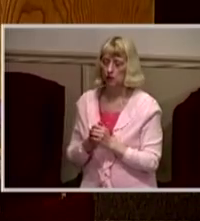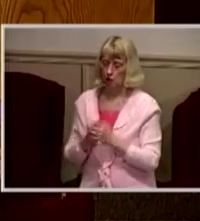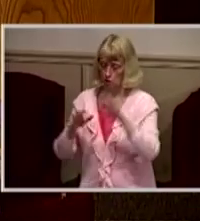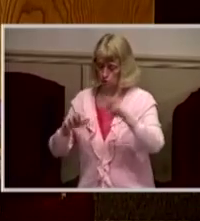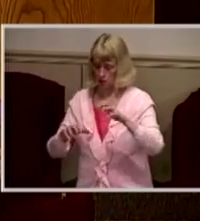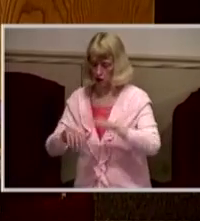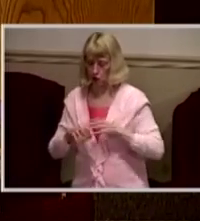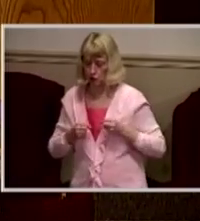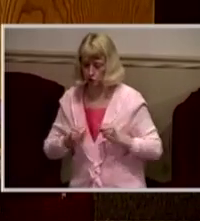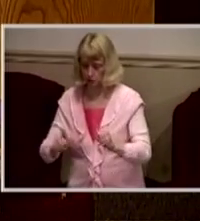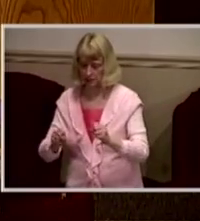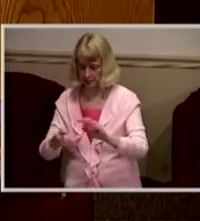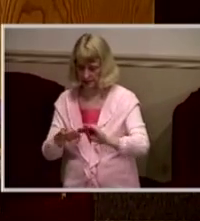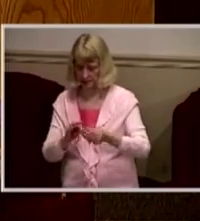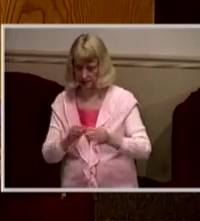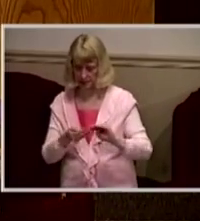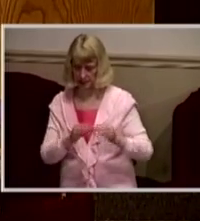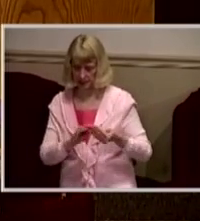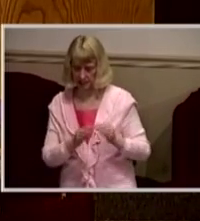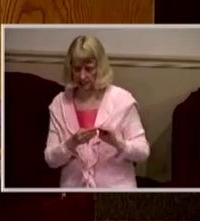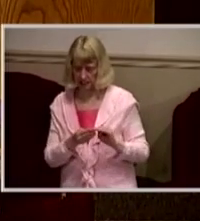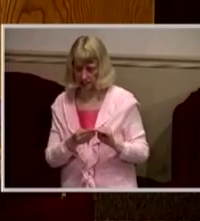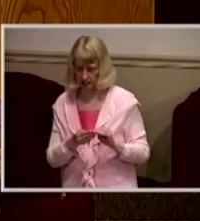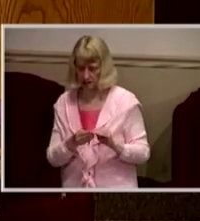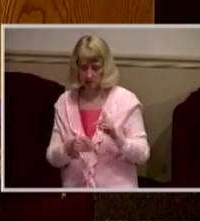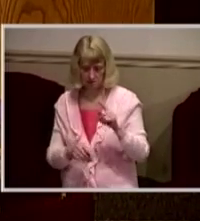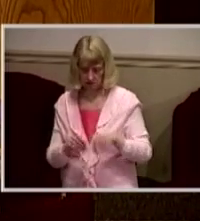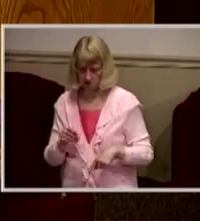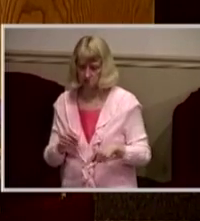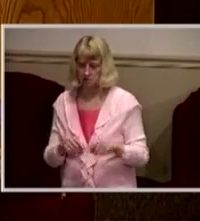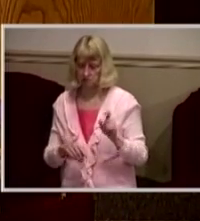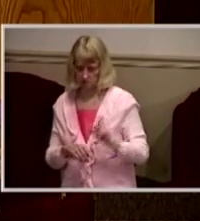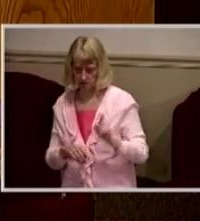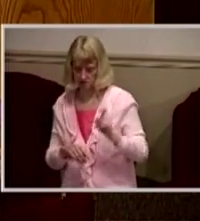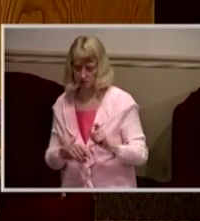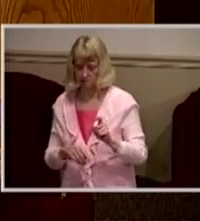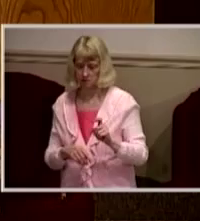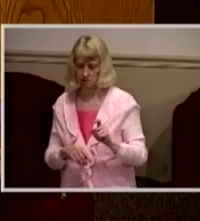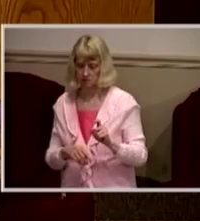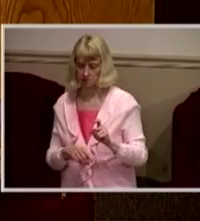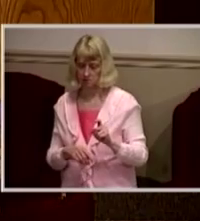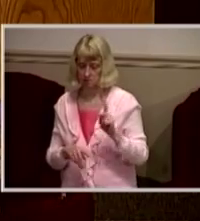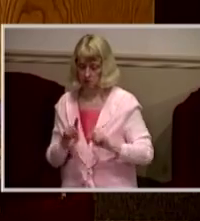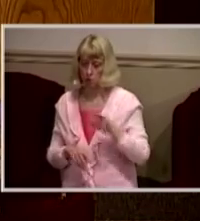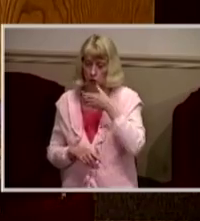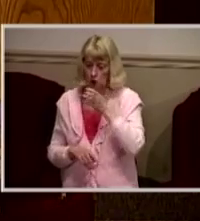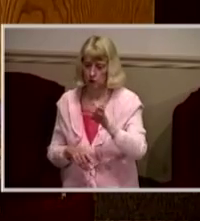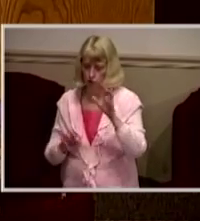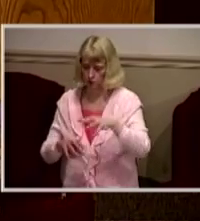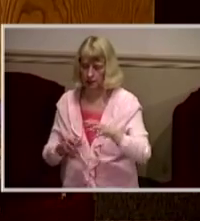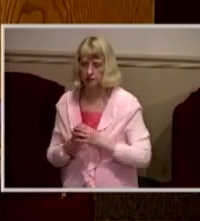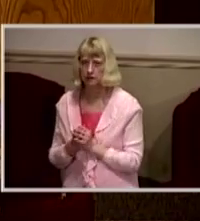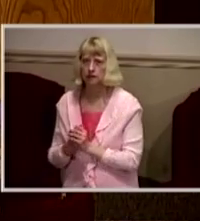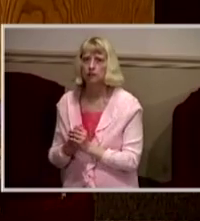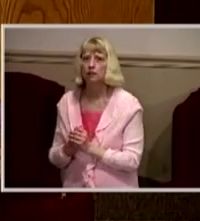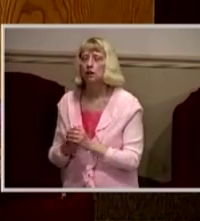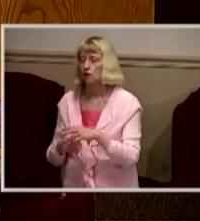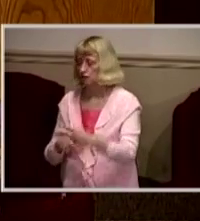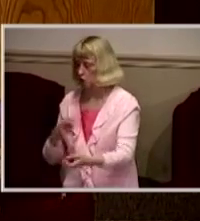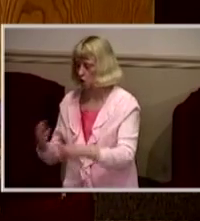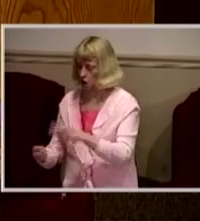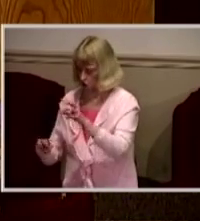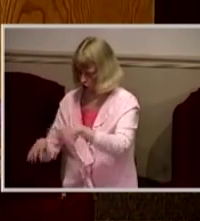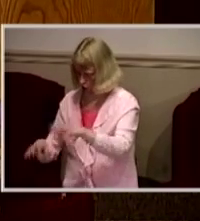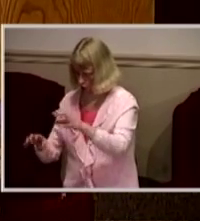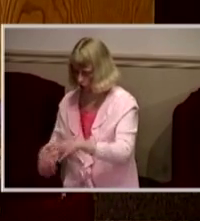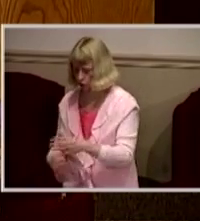on the streets of the city where it is not even required and where men will even curse it for coming. And it falls more freely